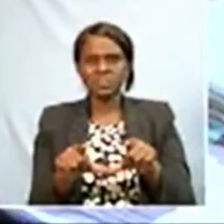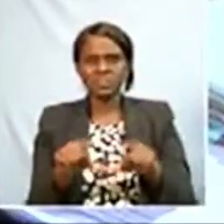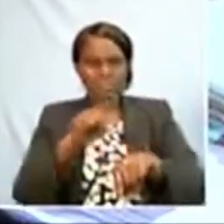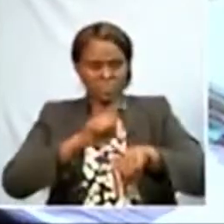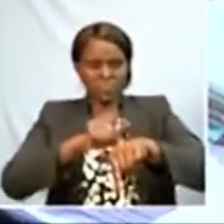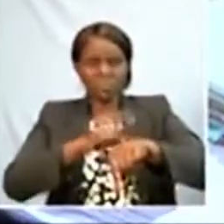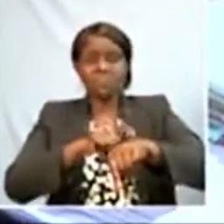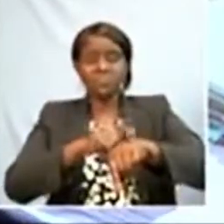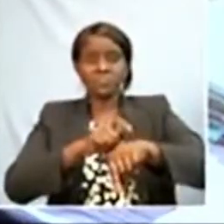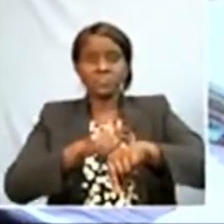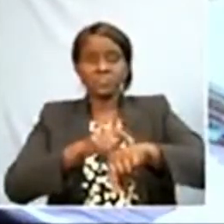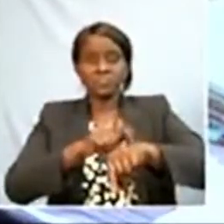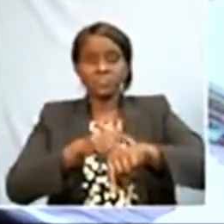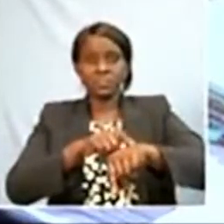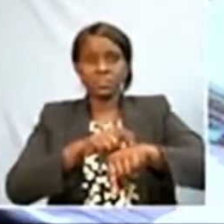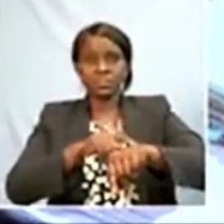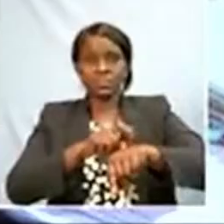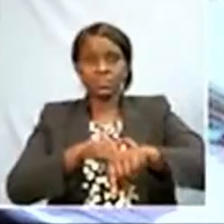period?